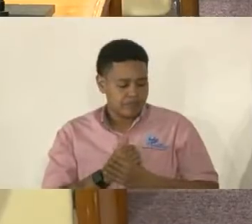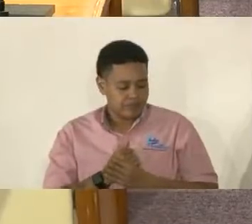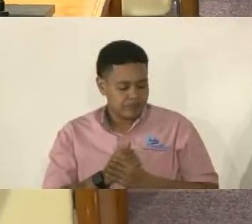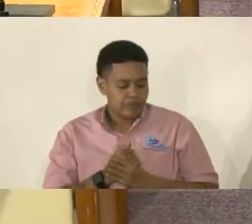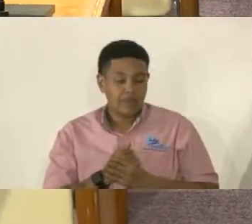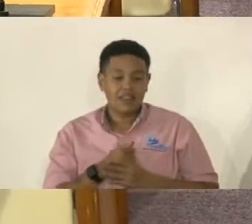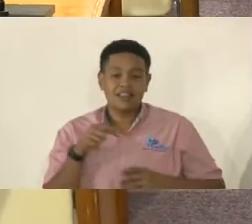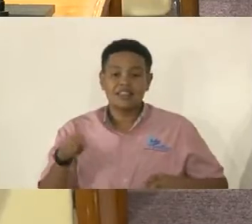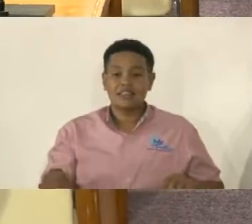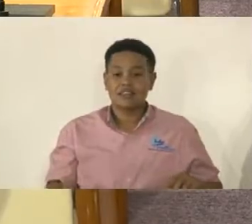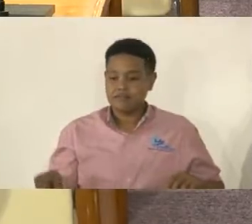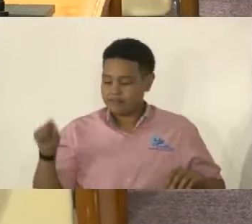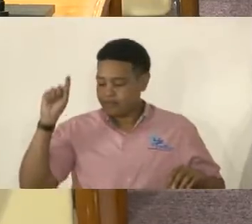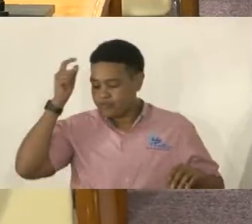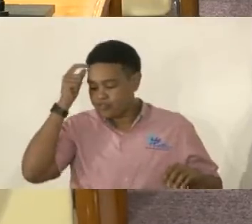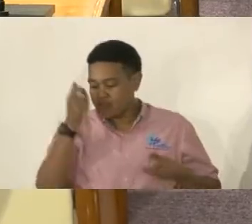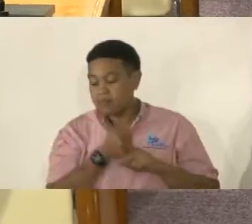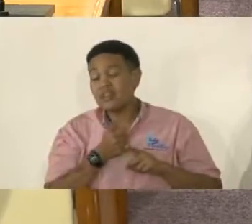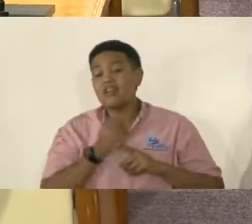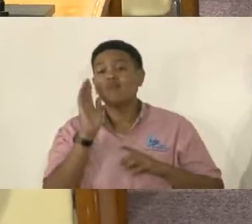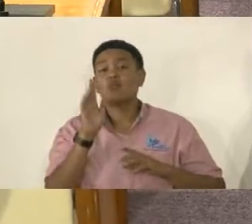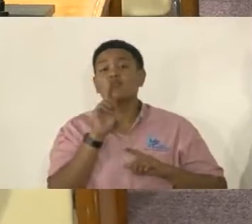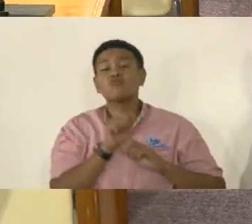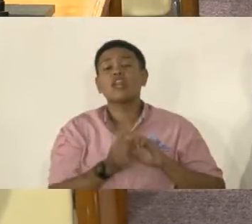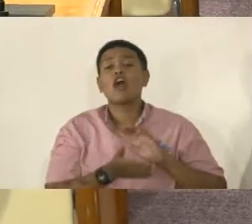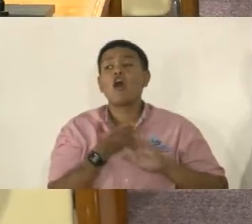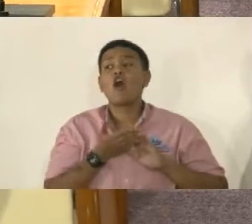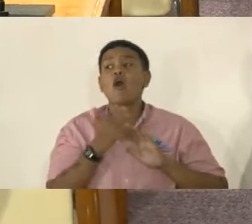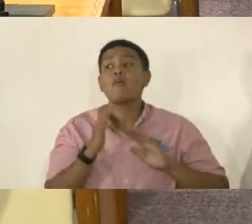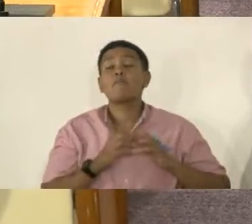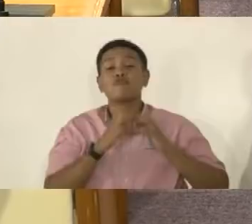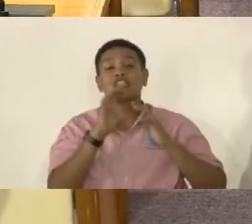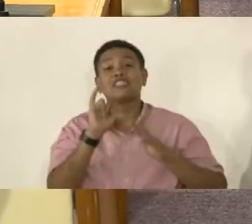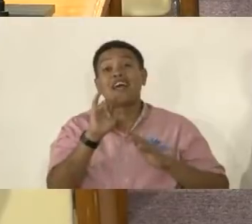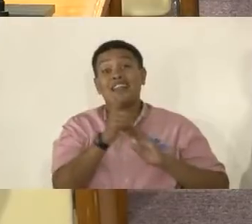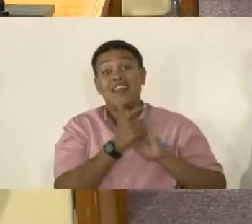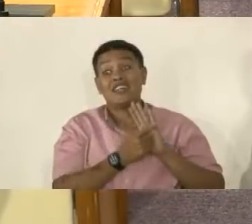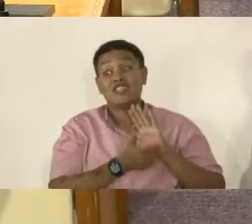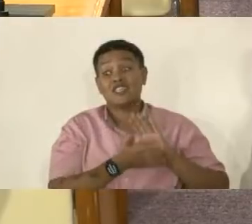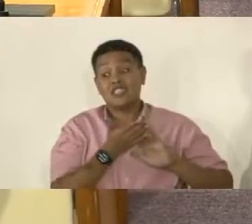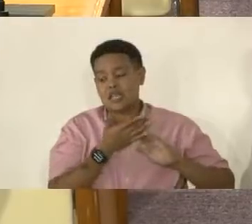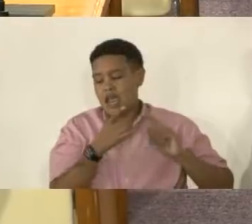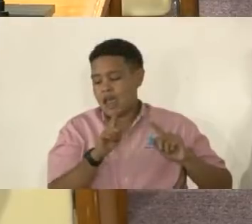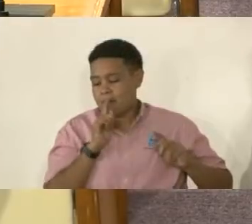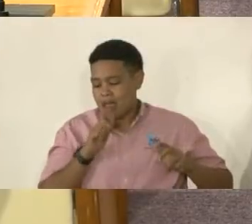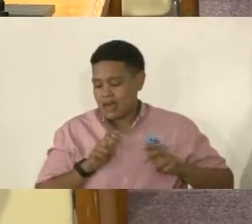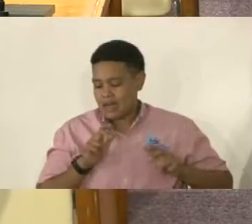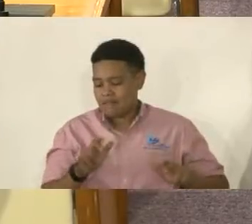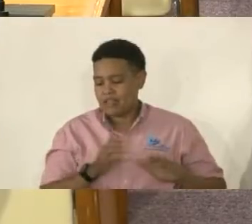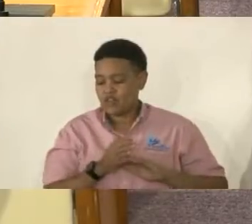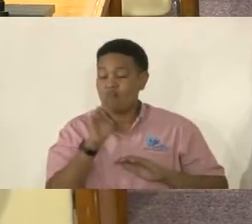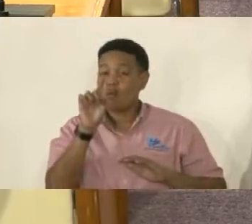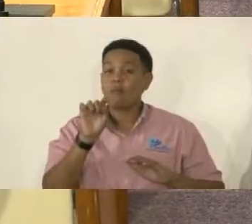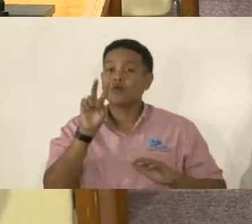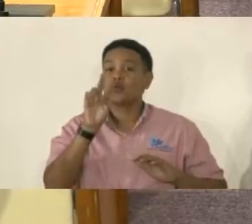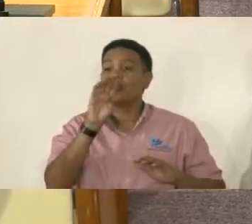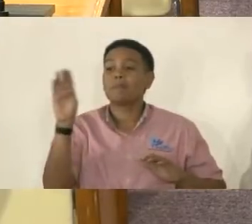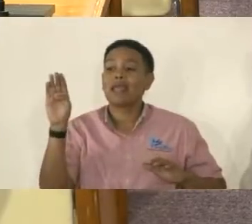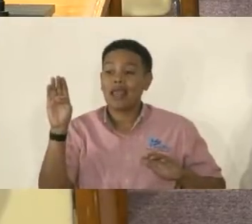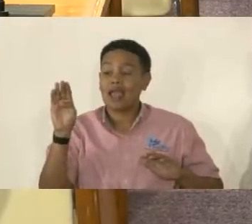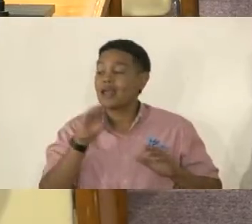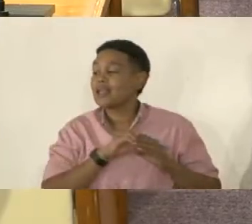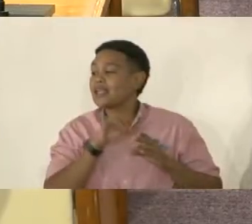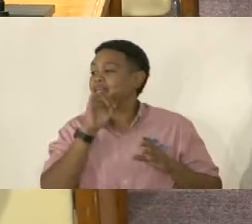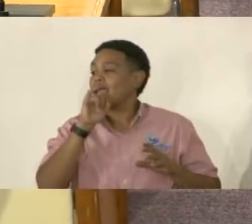This government would have operationalized that legislation and invested over 1.2 billion